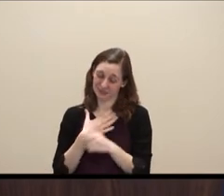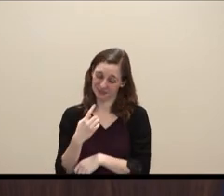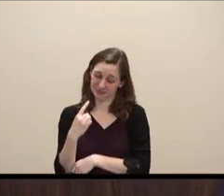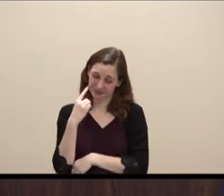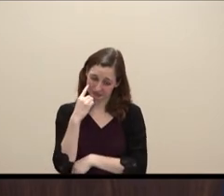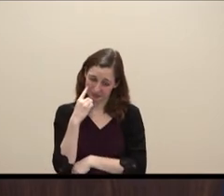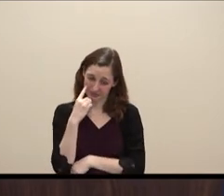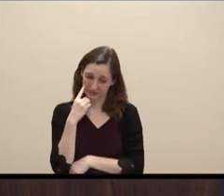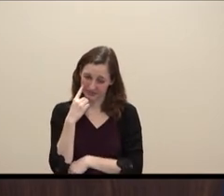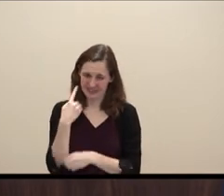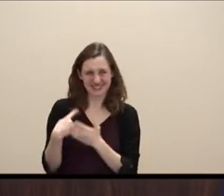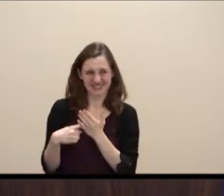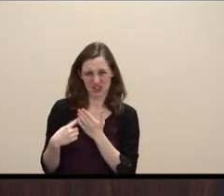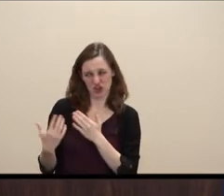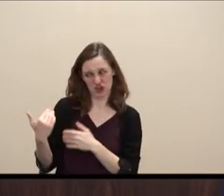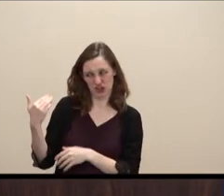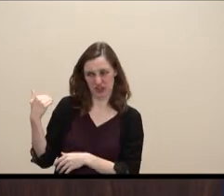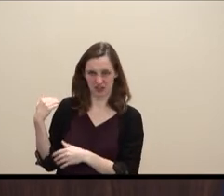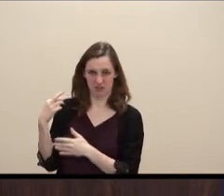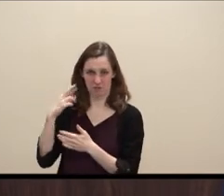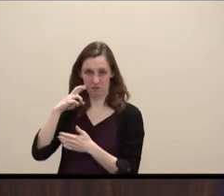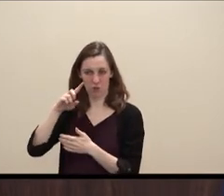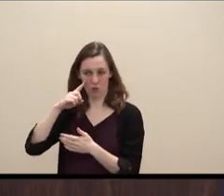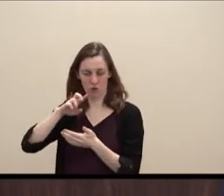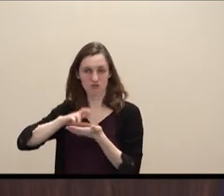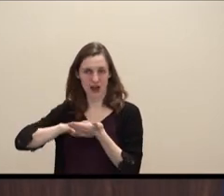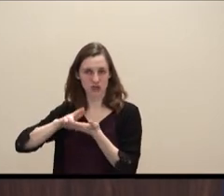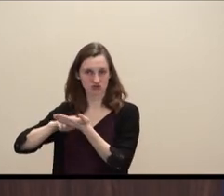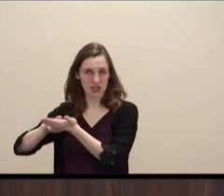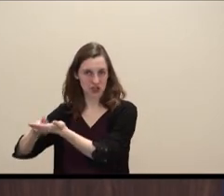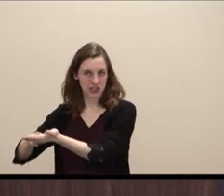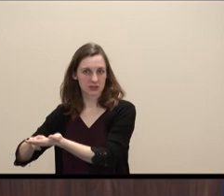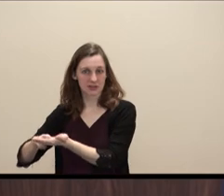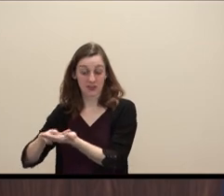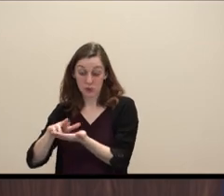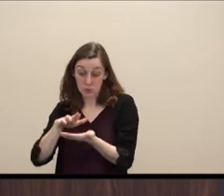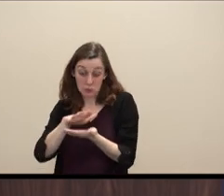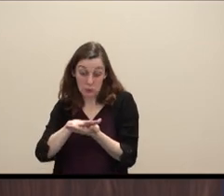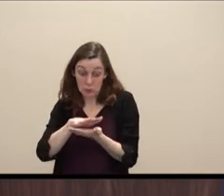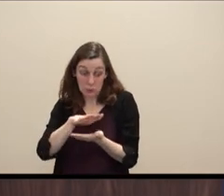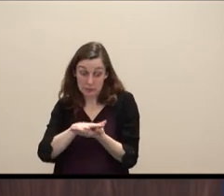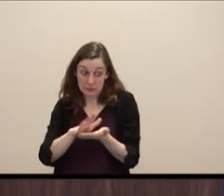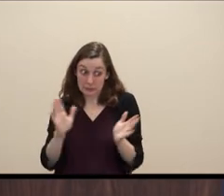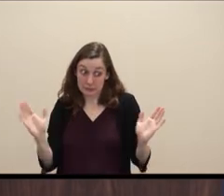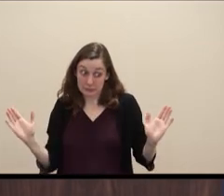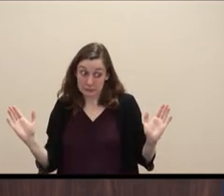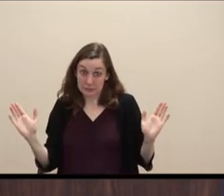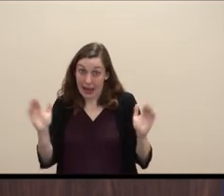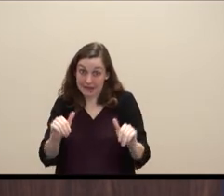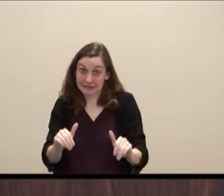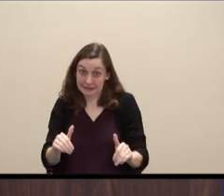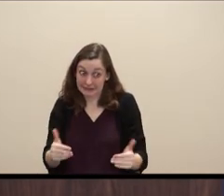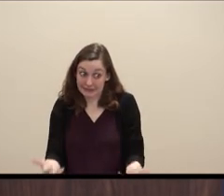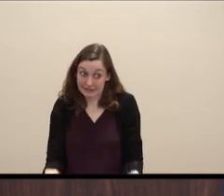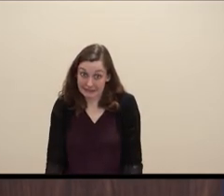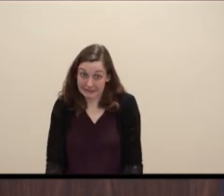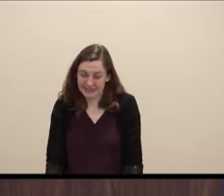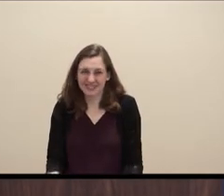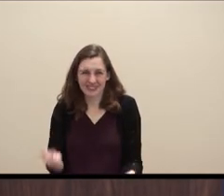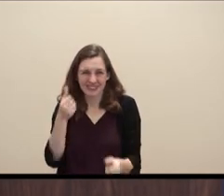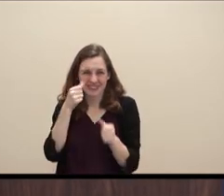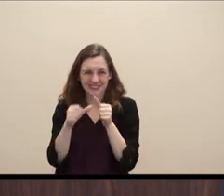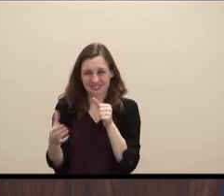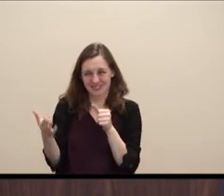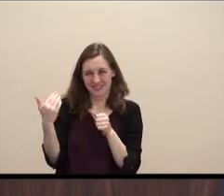at registration, that school's back, you know, there's almost going to be sort of a, you know, we do pre-K